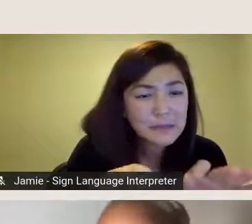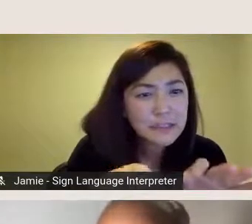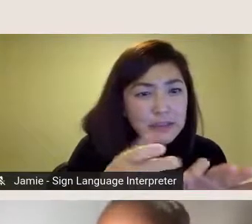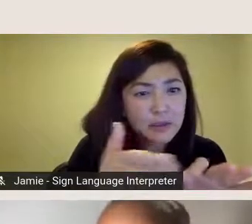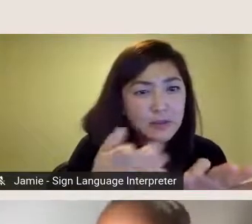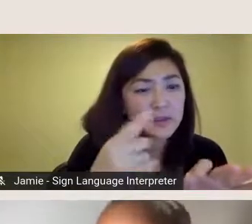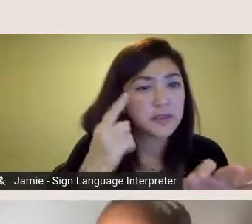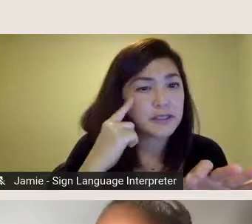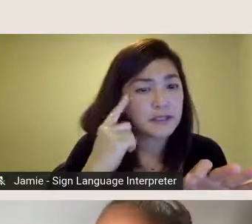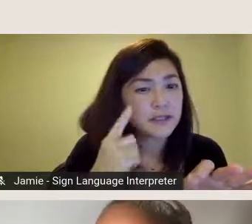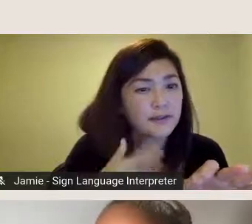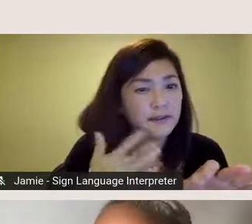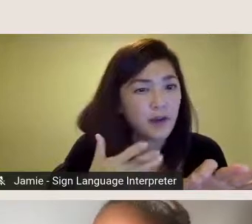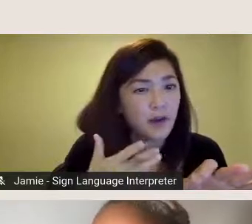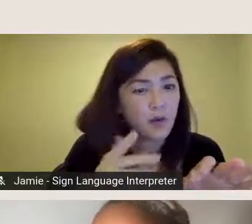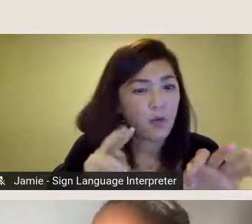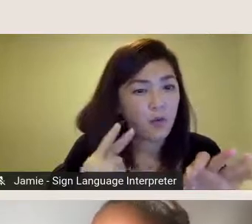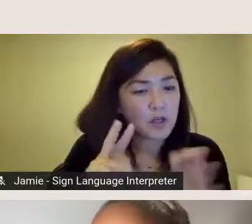Thanks so much.